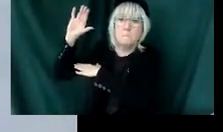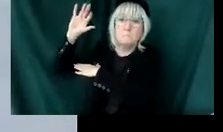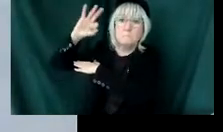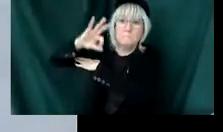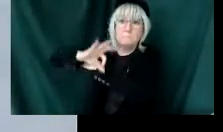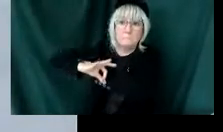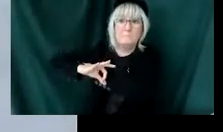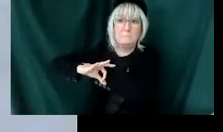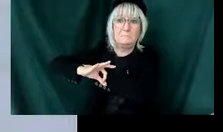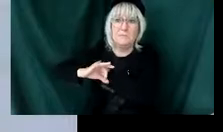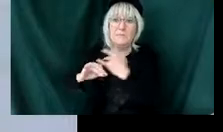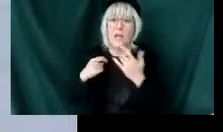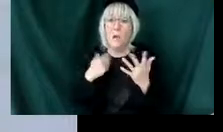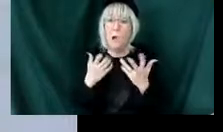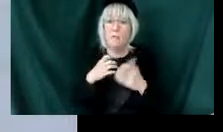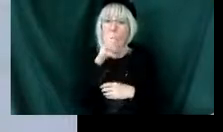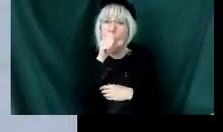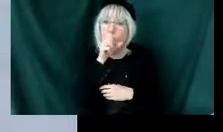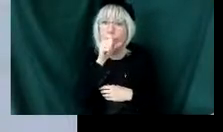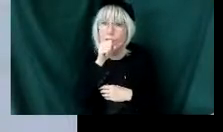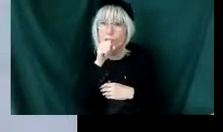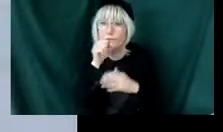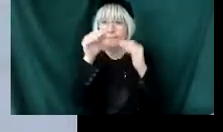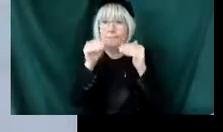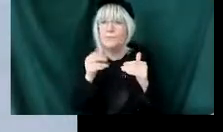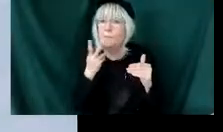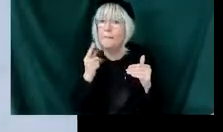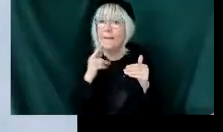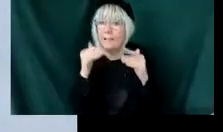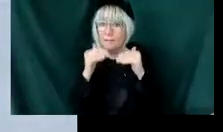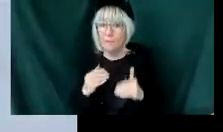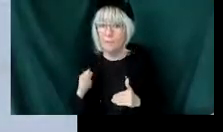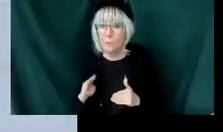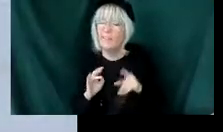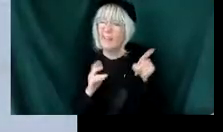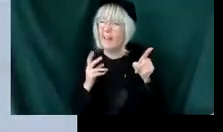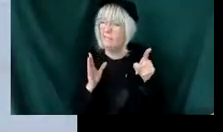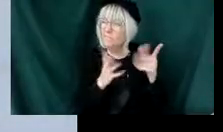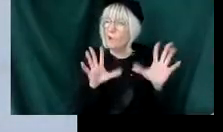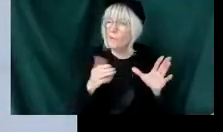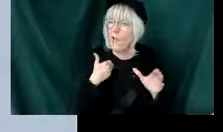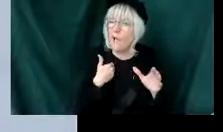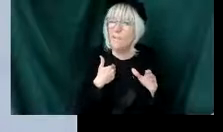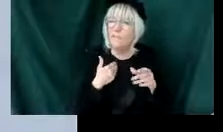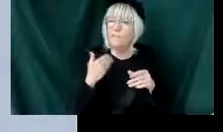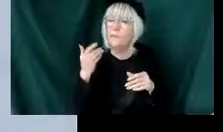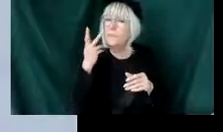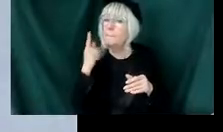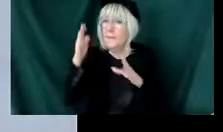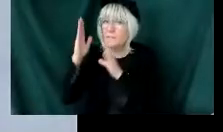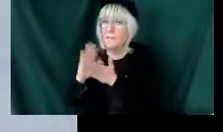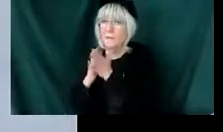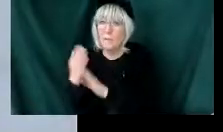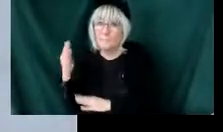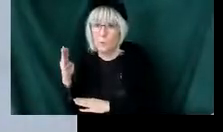So I'm gonna go from orange to pink to blue. So here I have from blue to pink. So the pink is actually